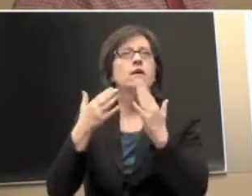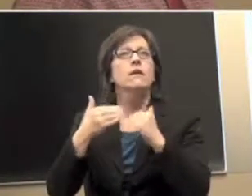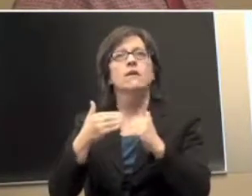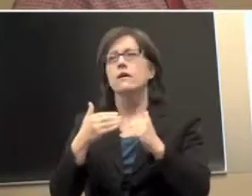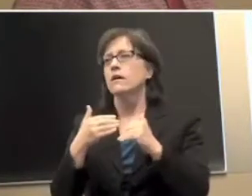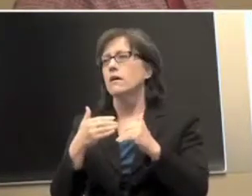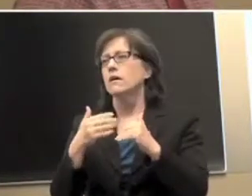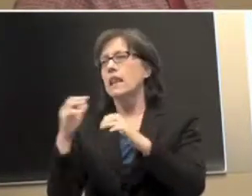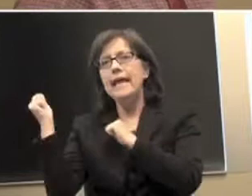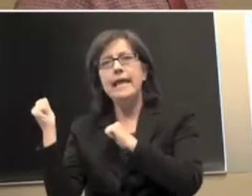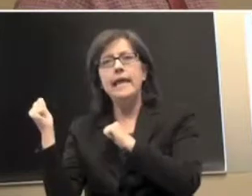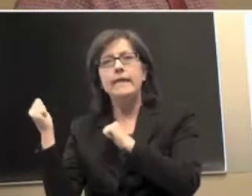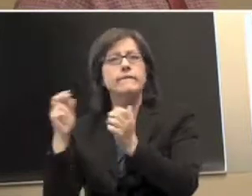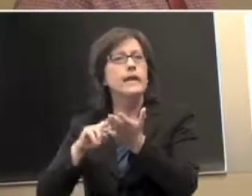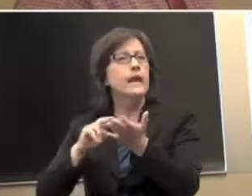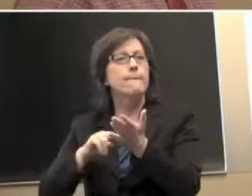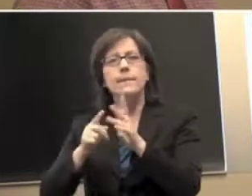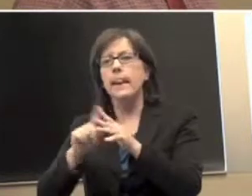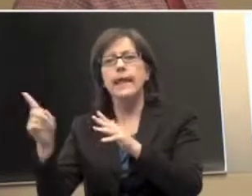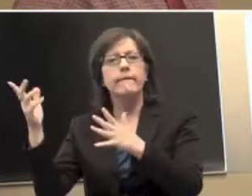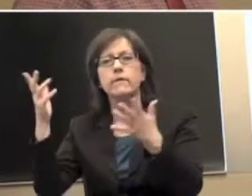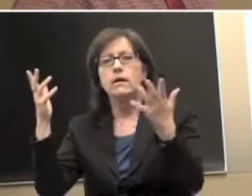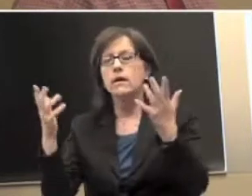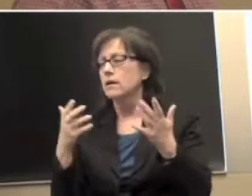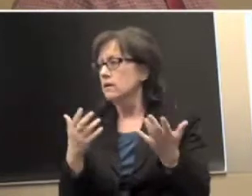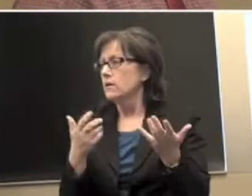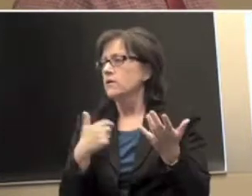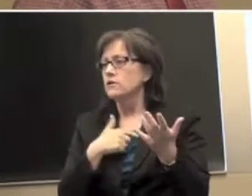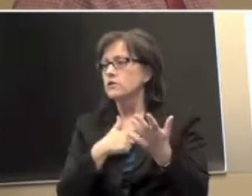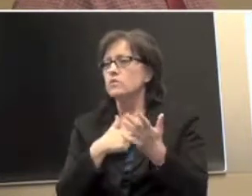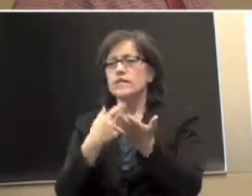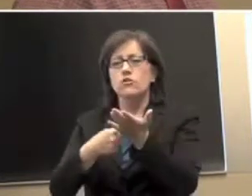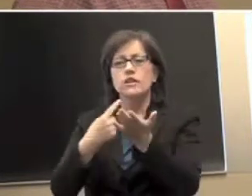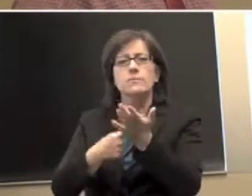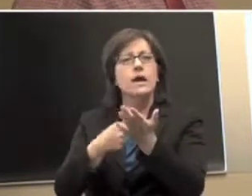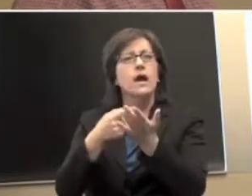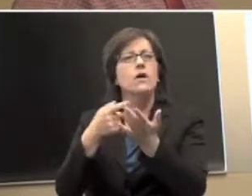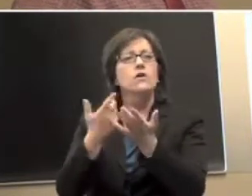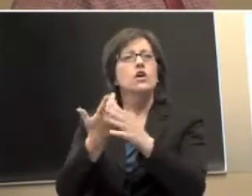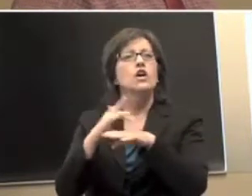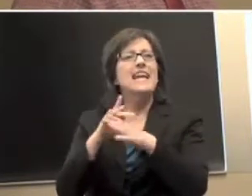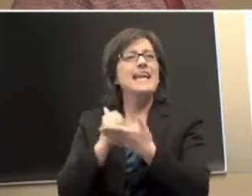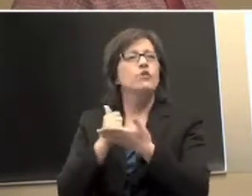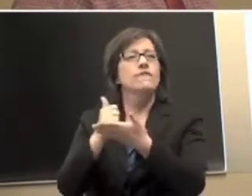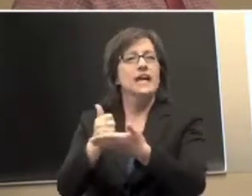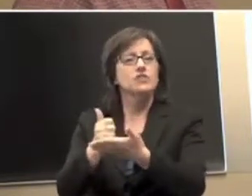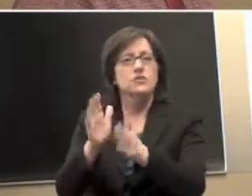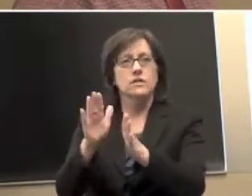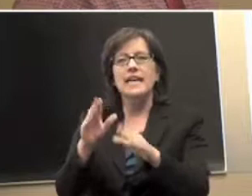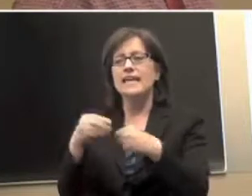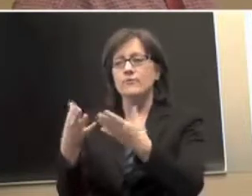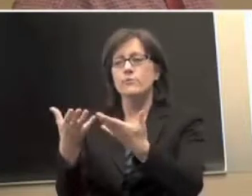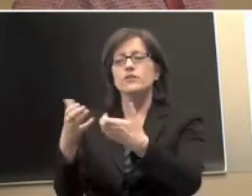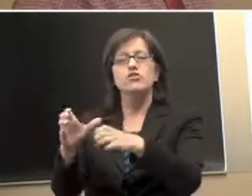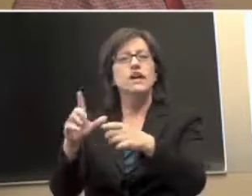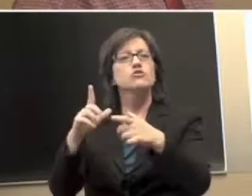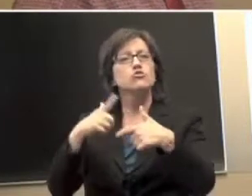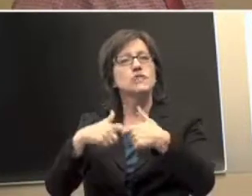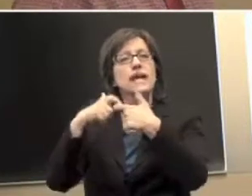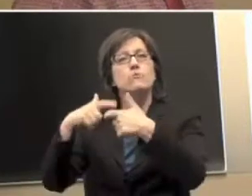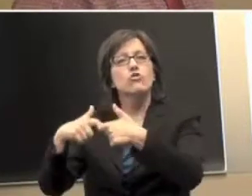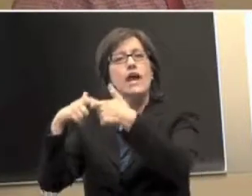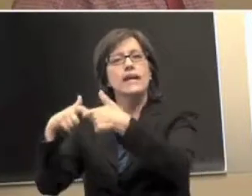about, we come up with a few little interventions, but we really talked about giving him a chance to take breaks throughout the